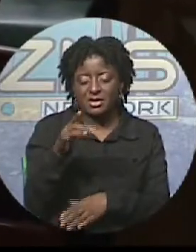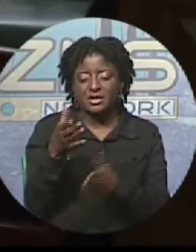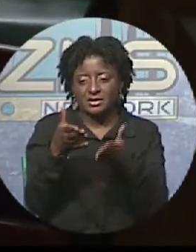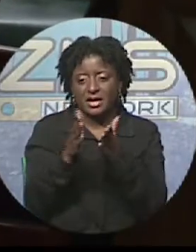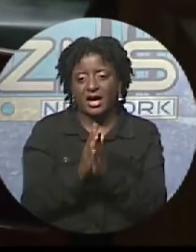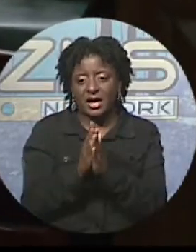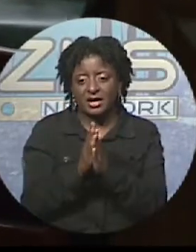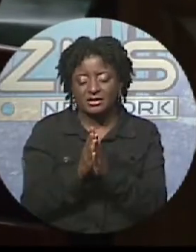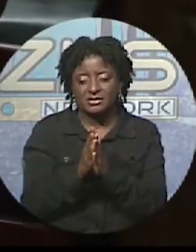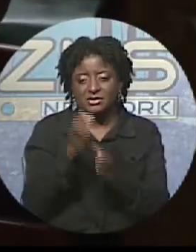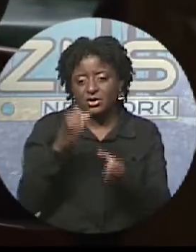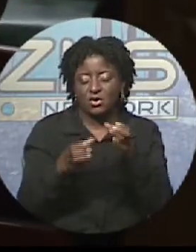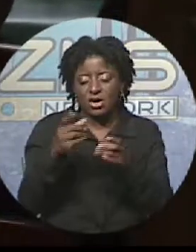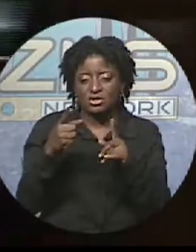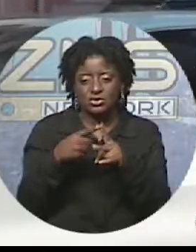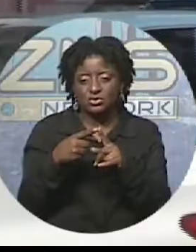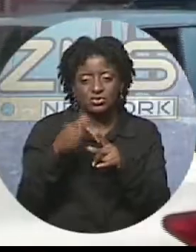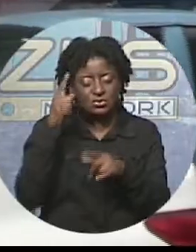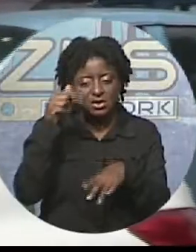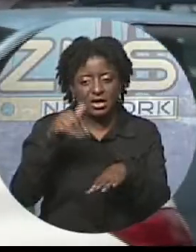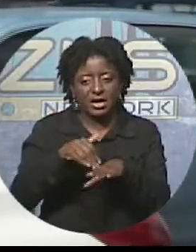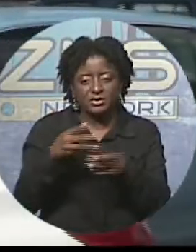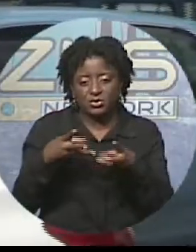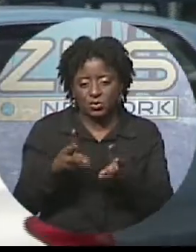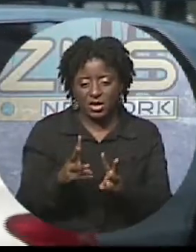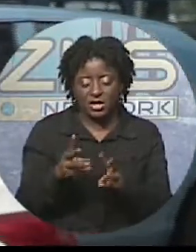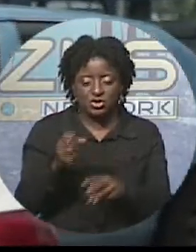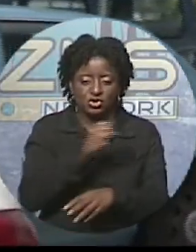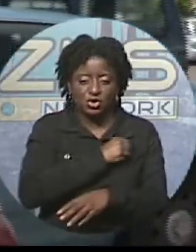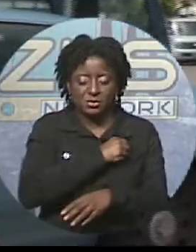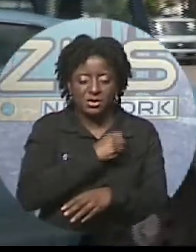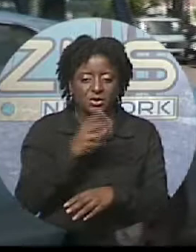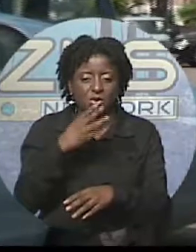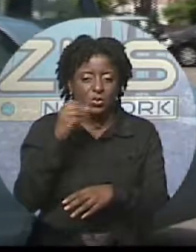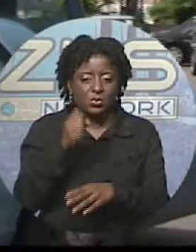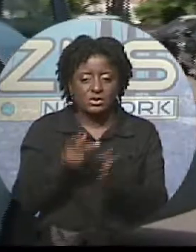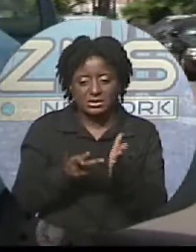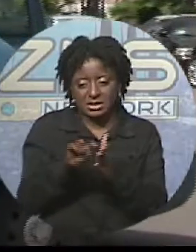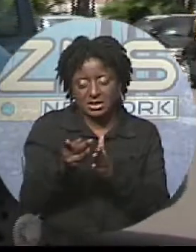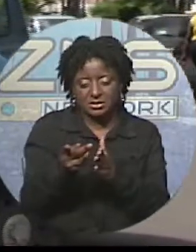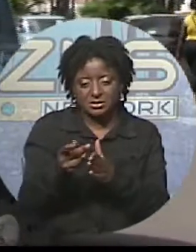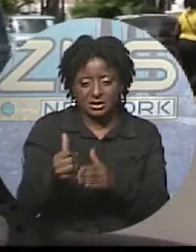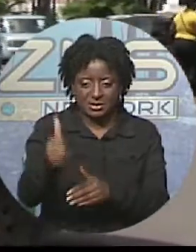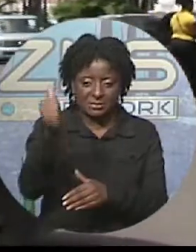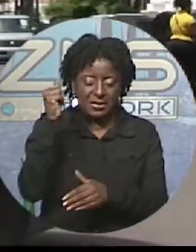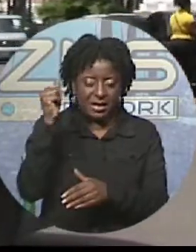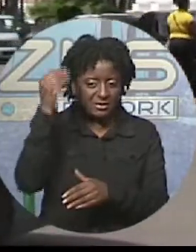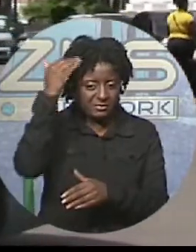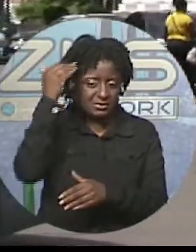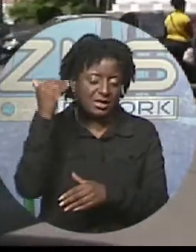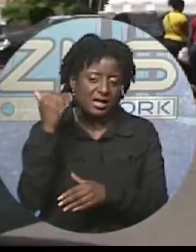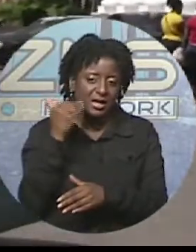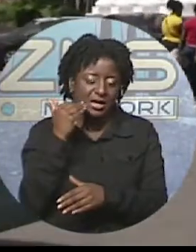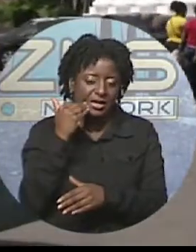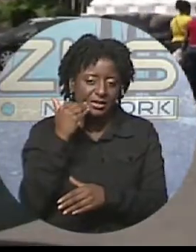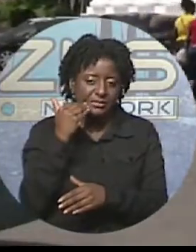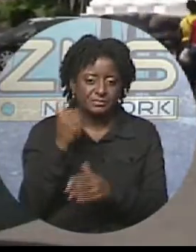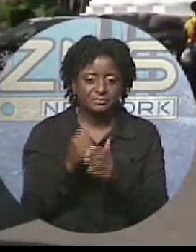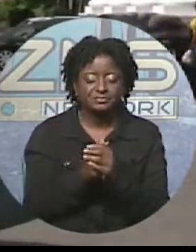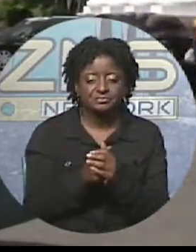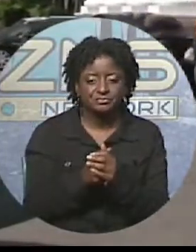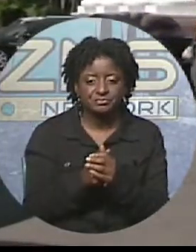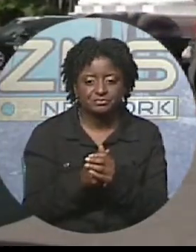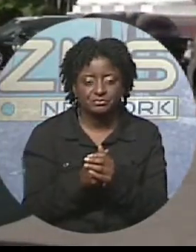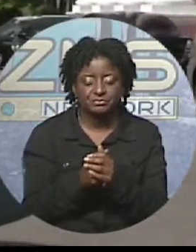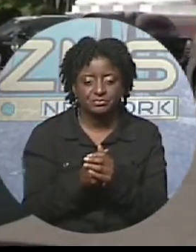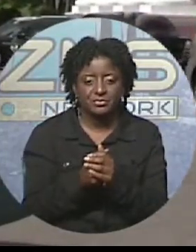back of the head, which lessened his chances of survival. Additionally, Gardner said Farrington had ample opportunity to remove himself from the